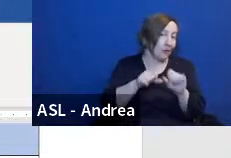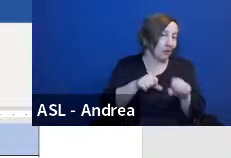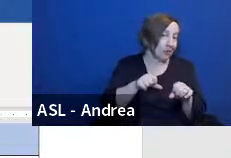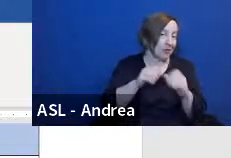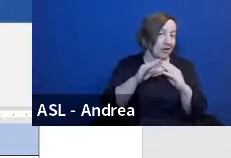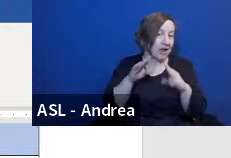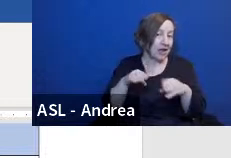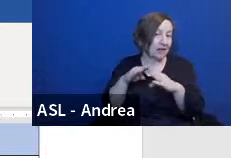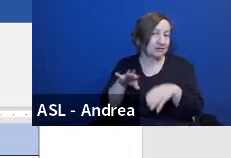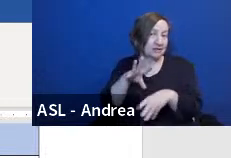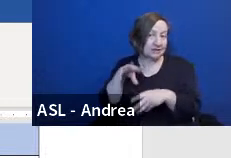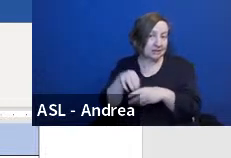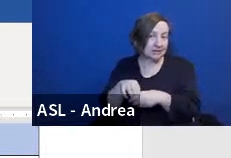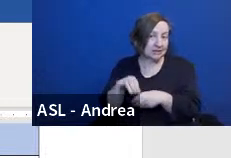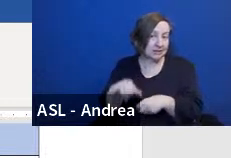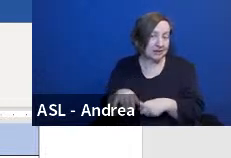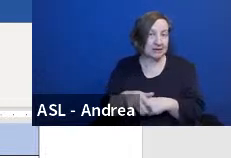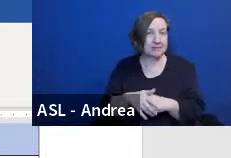into that.